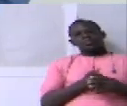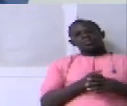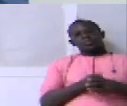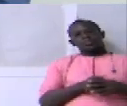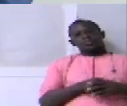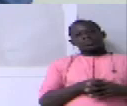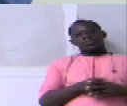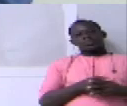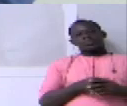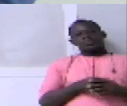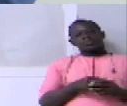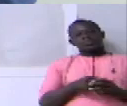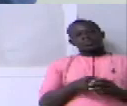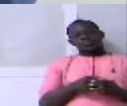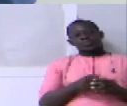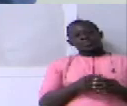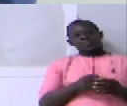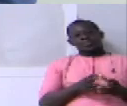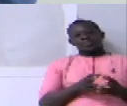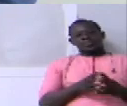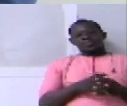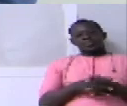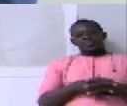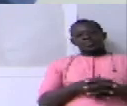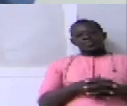tembeda jumalto. Wo fonye itela londo.